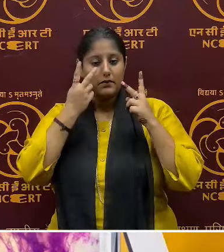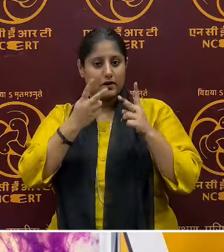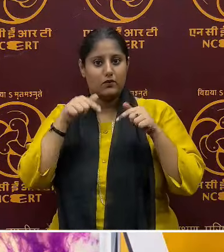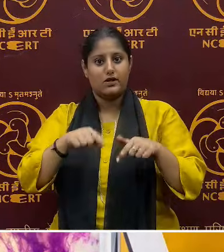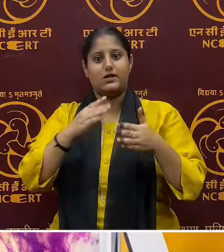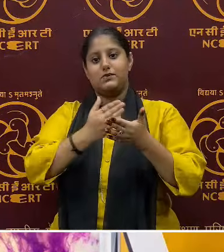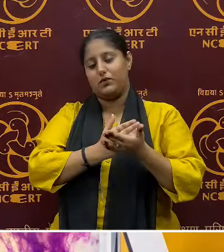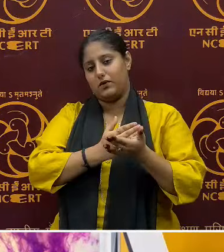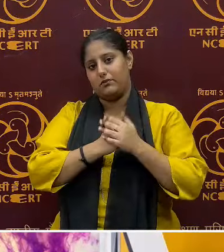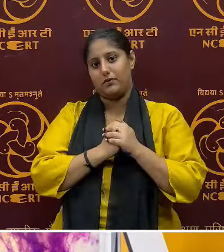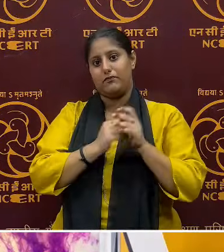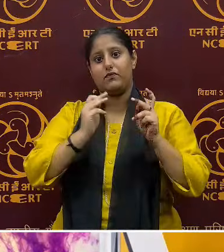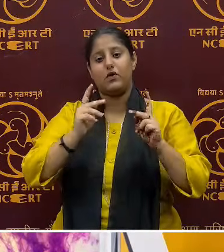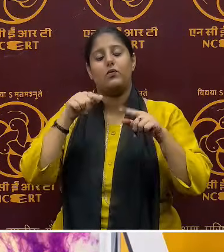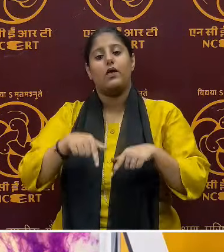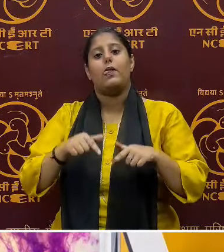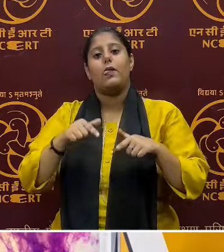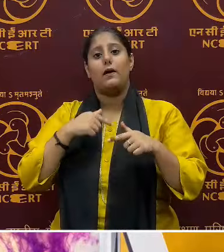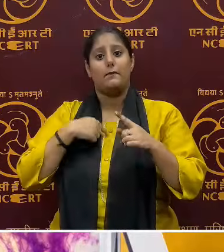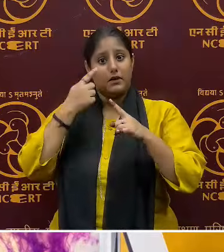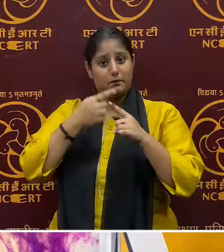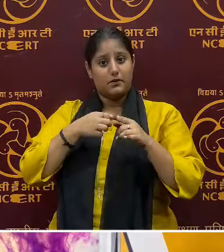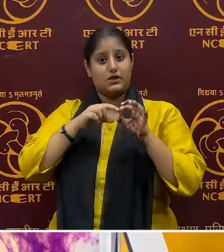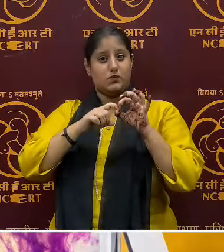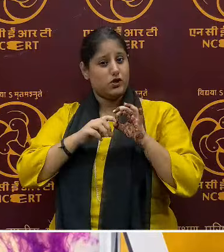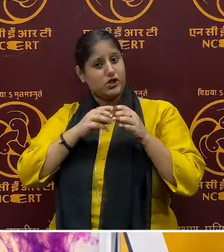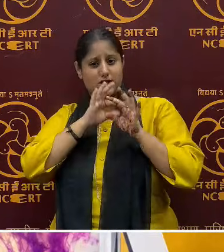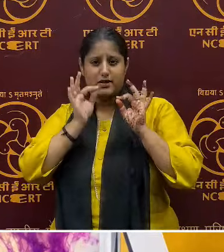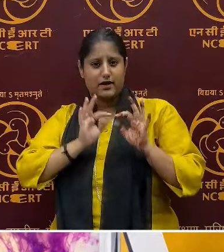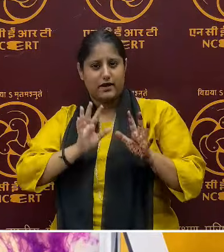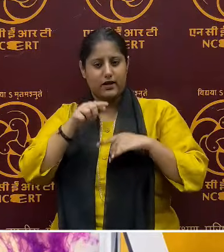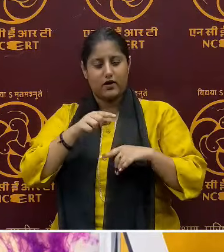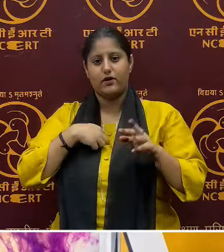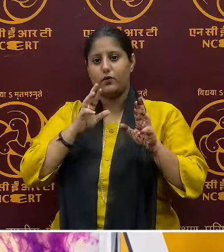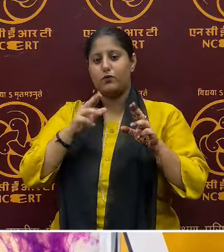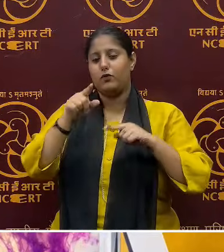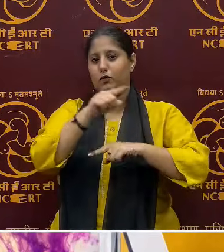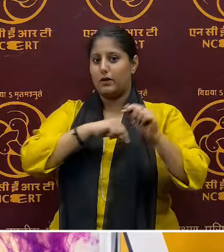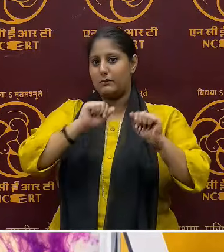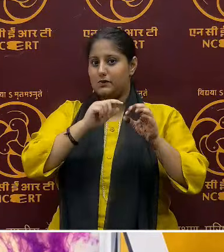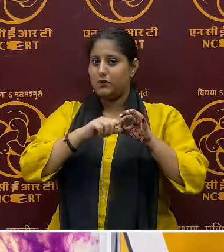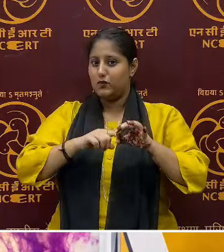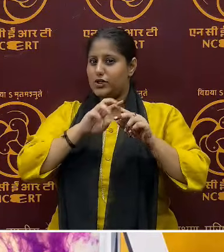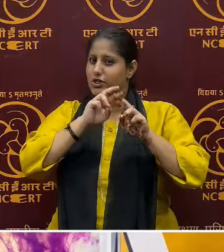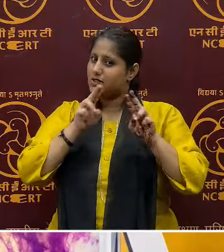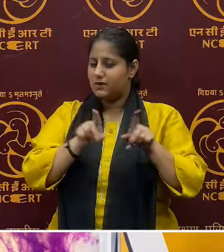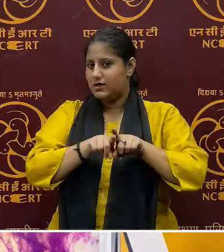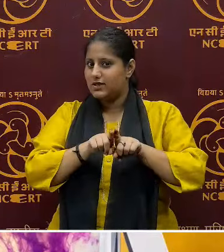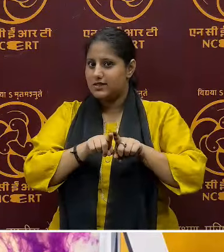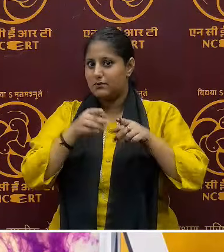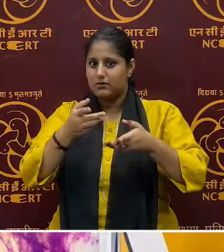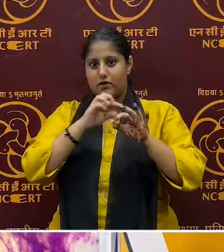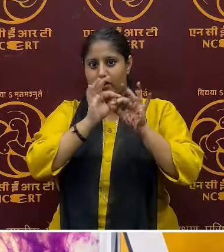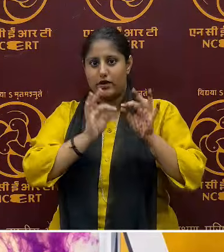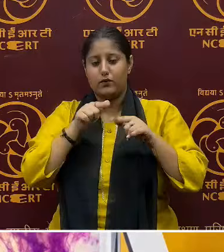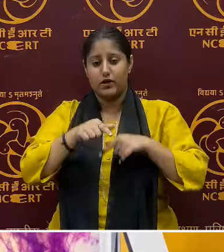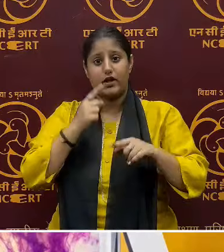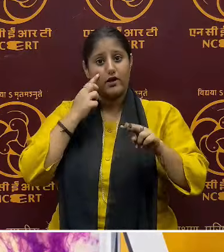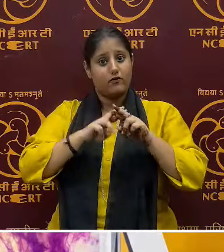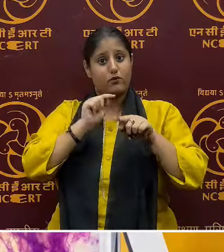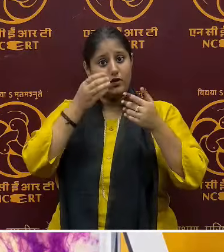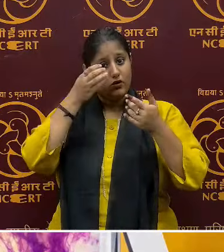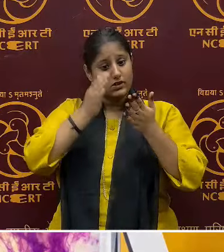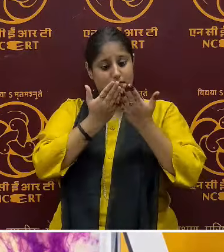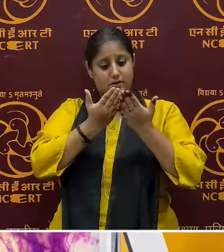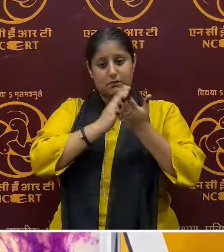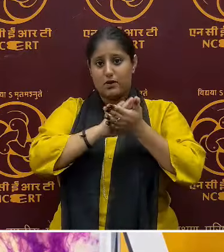this session today. So I have got my questions ready and I hope that you have your questions ready too. If you've already studied the concept, well and good,